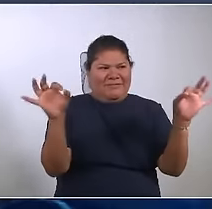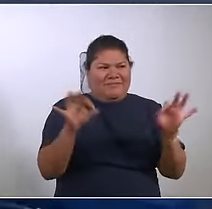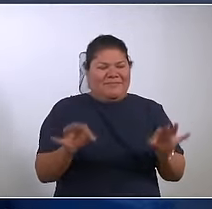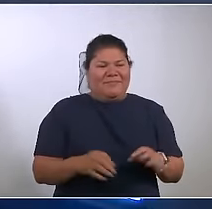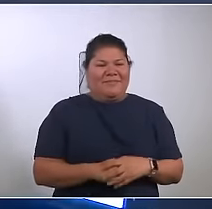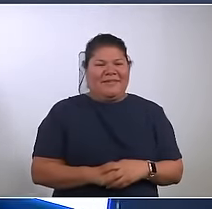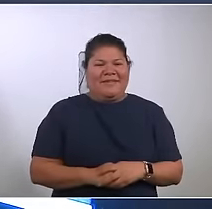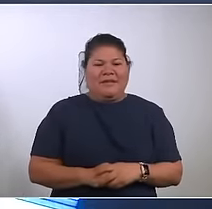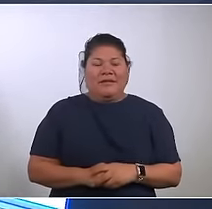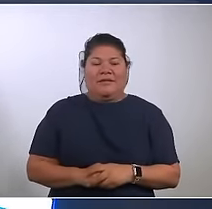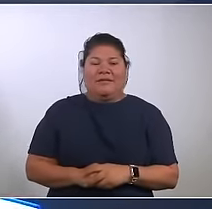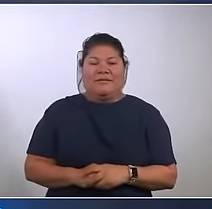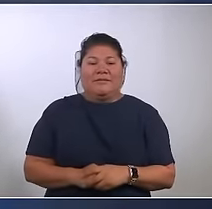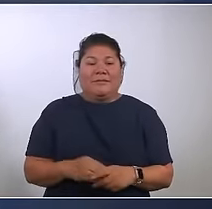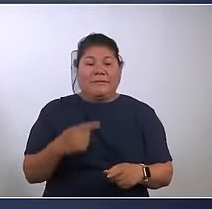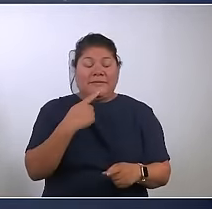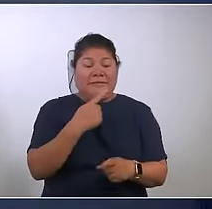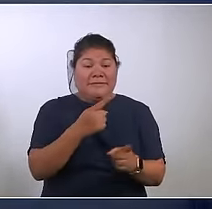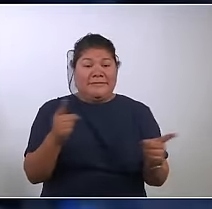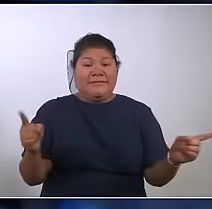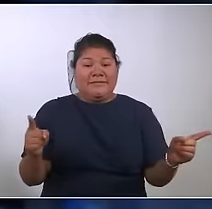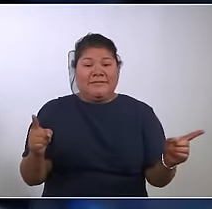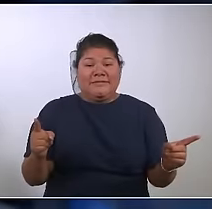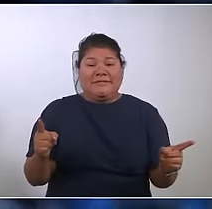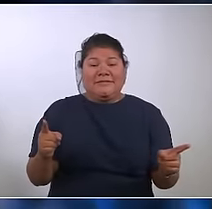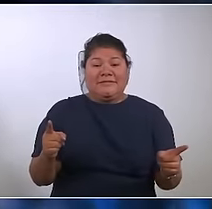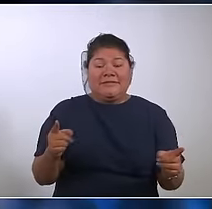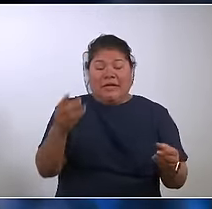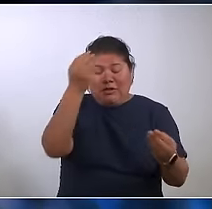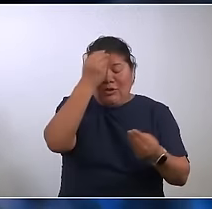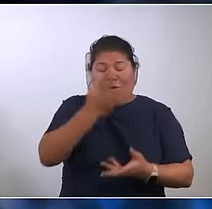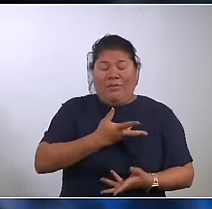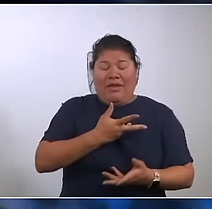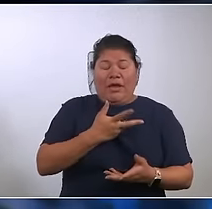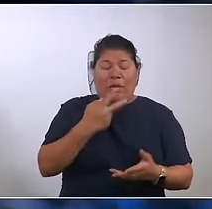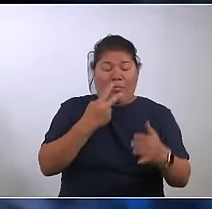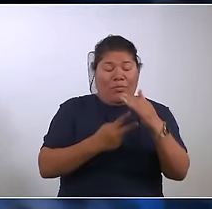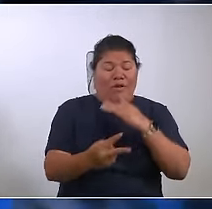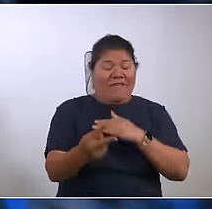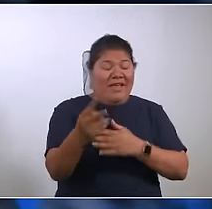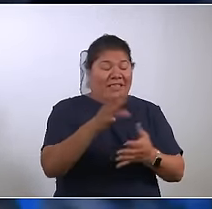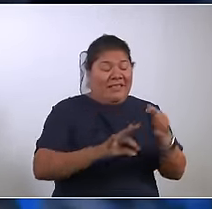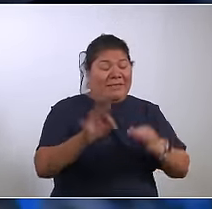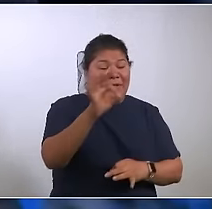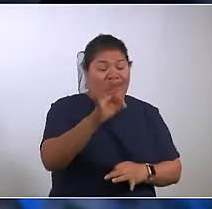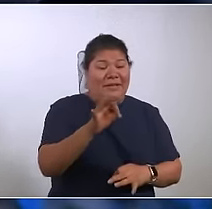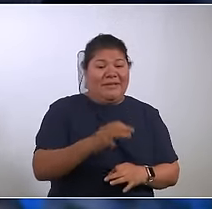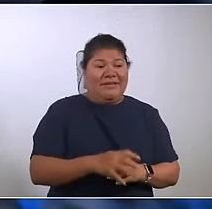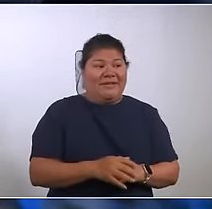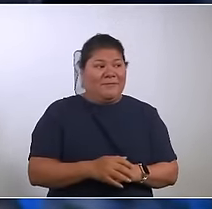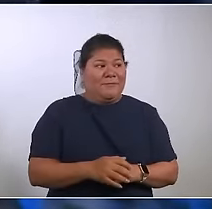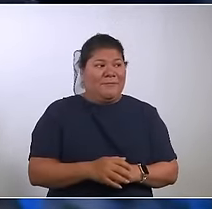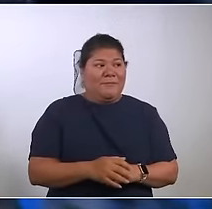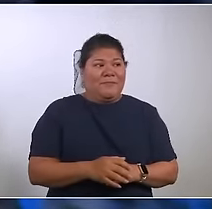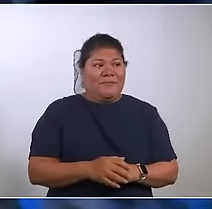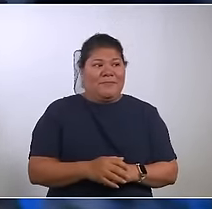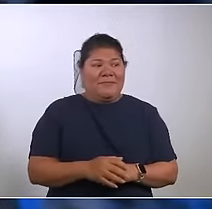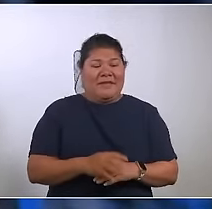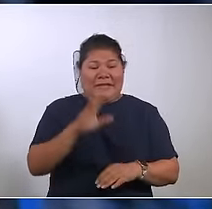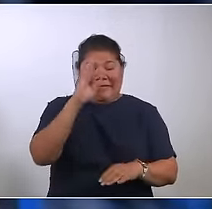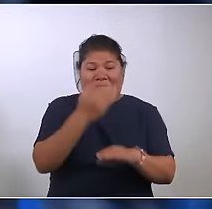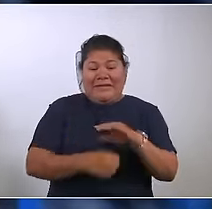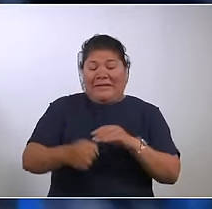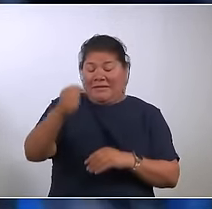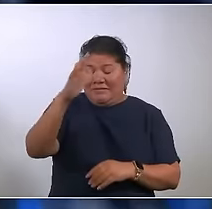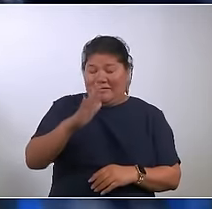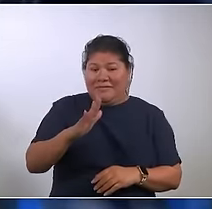how the scripture says. Y me dijo. And he told me. Profetiza al espíritu. Prophesy to the spirit. Profetiza, hijo de